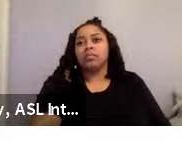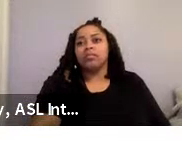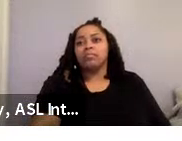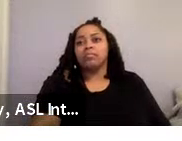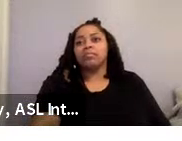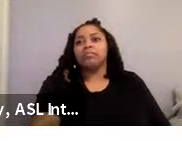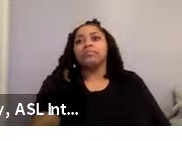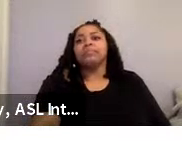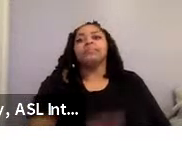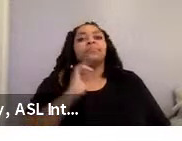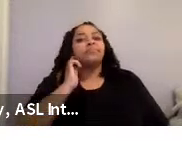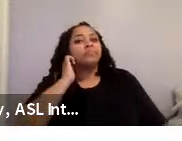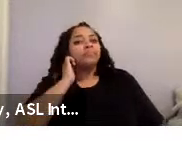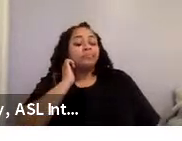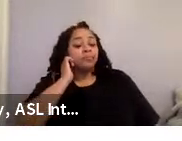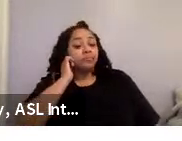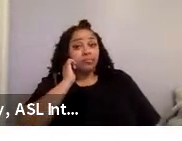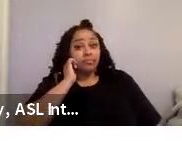presenters.